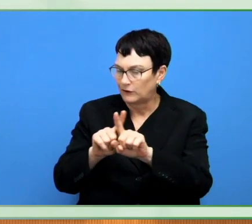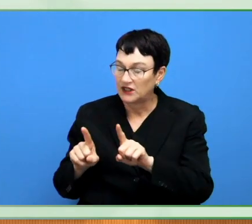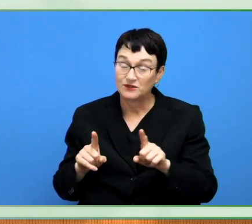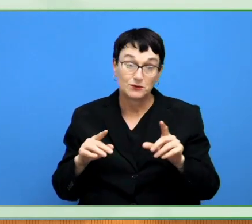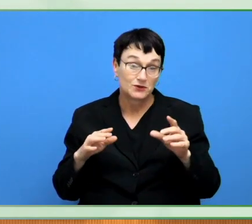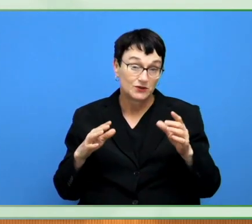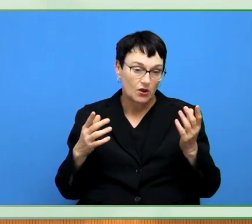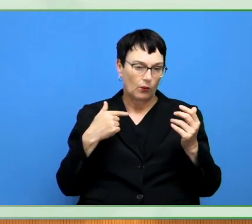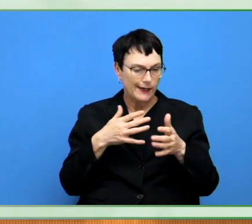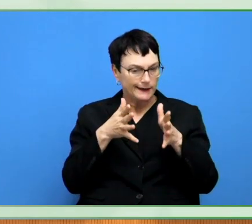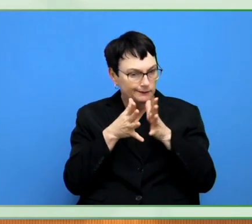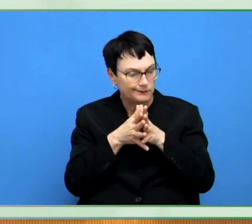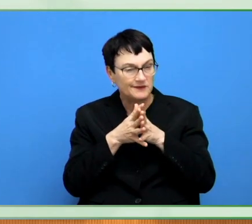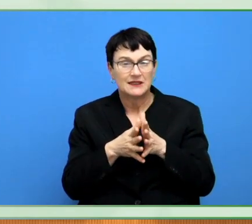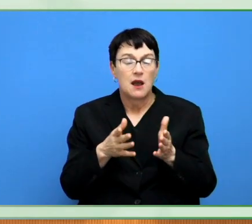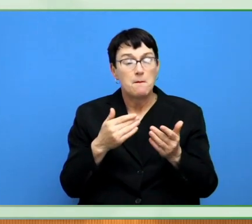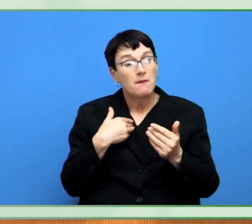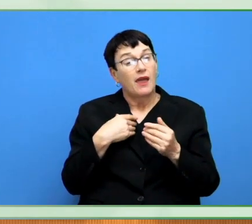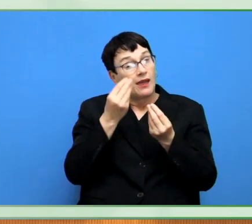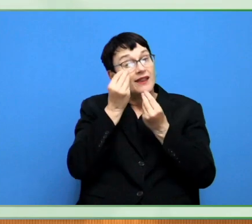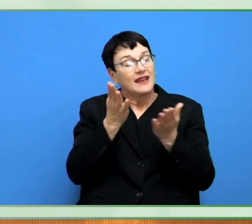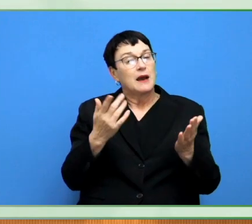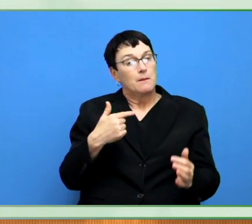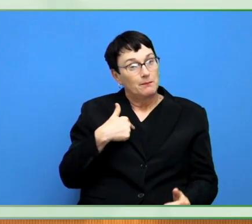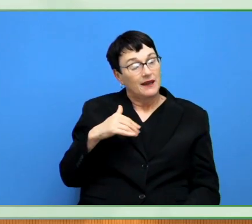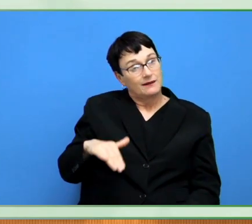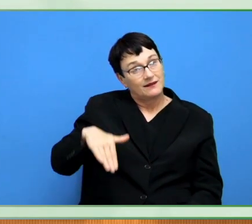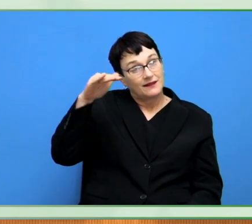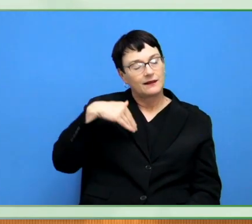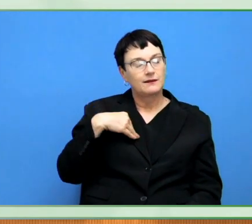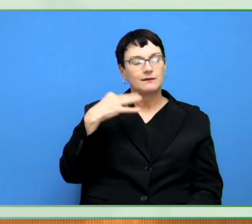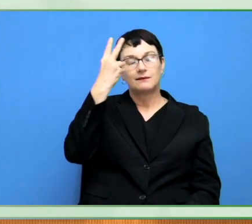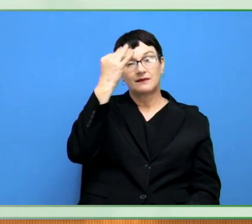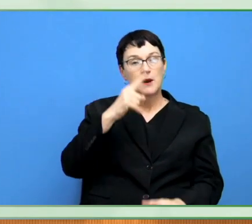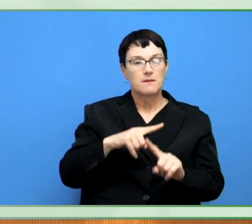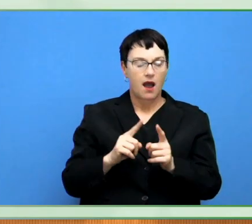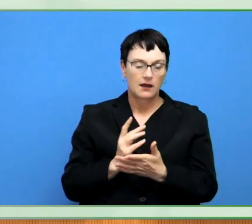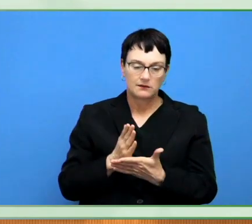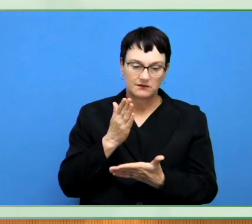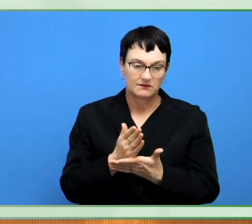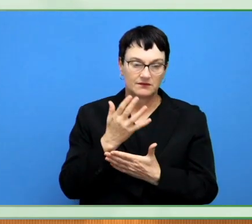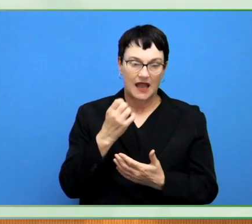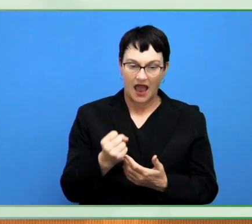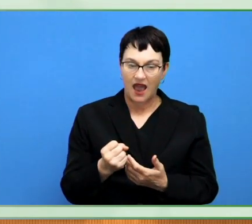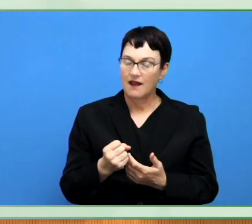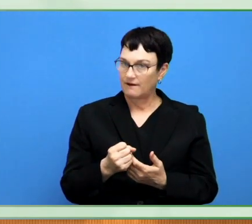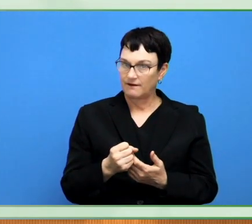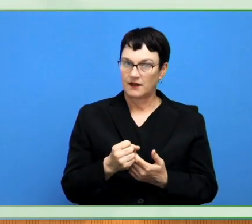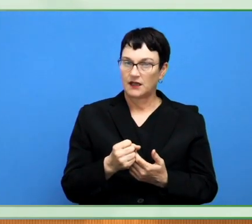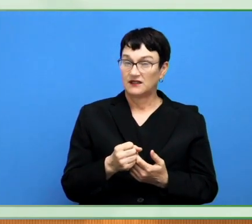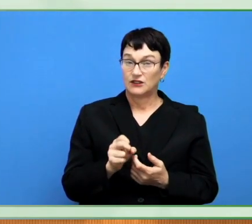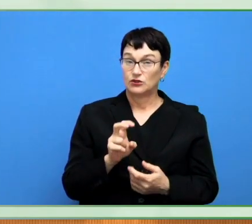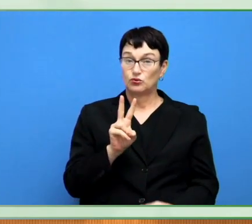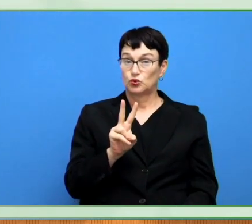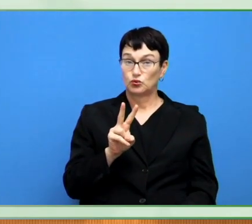dream of myself, but it actually belongs to these 2.4 million people who live in countries like mine, who require these sort of solutions.